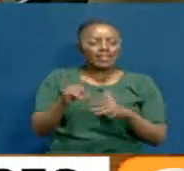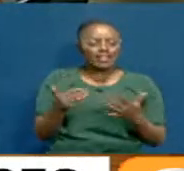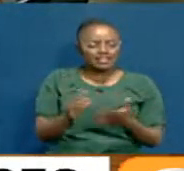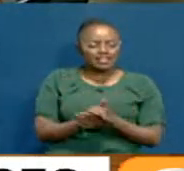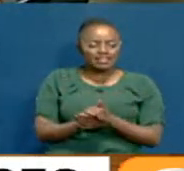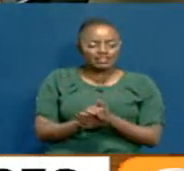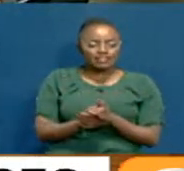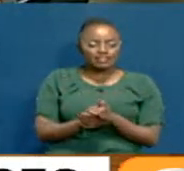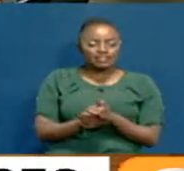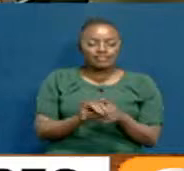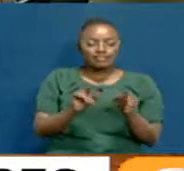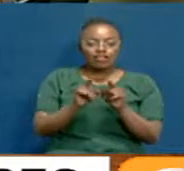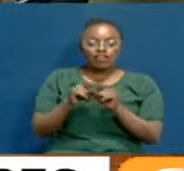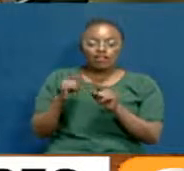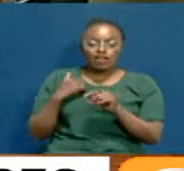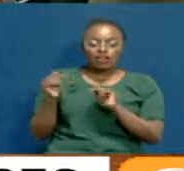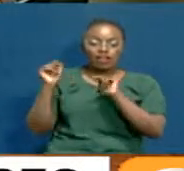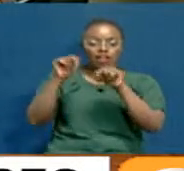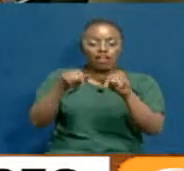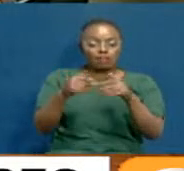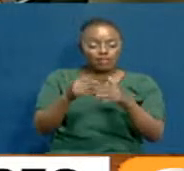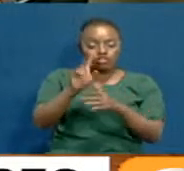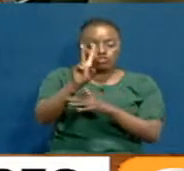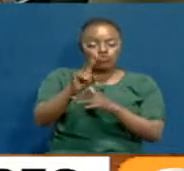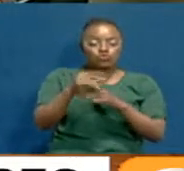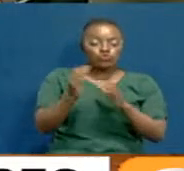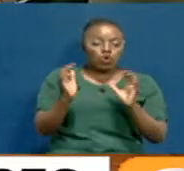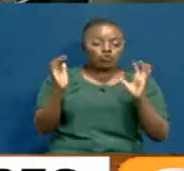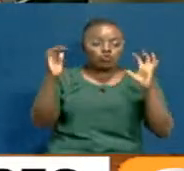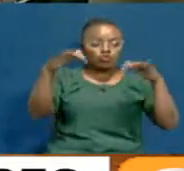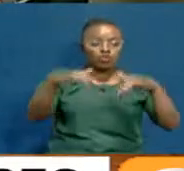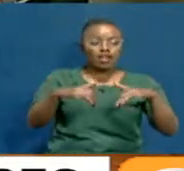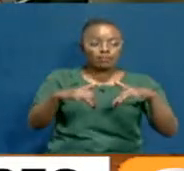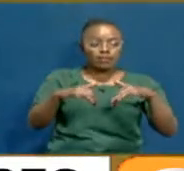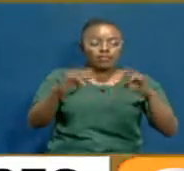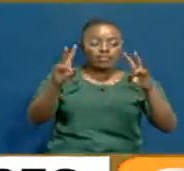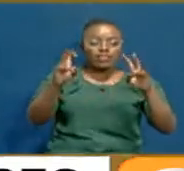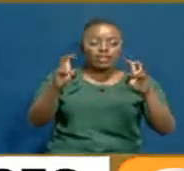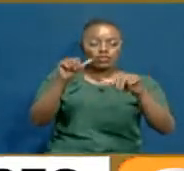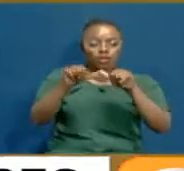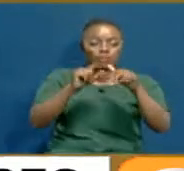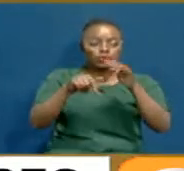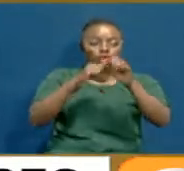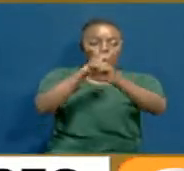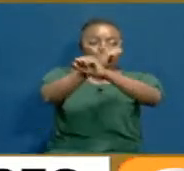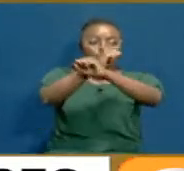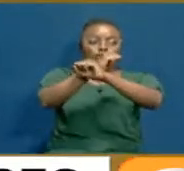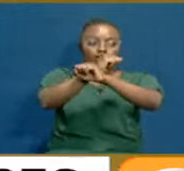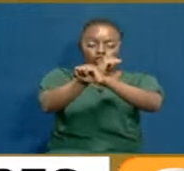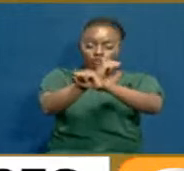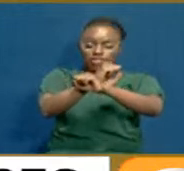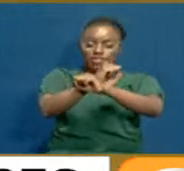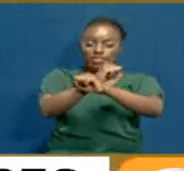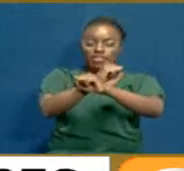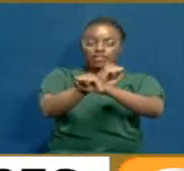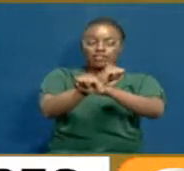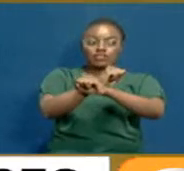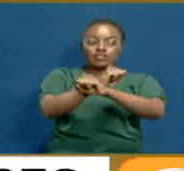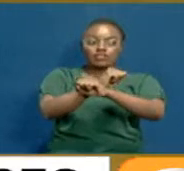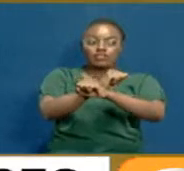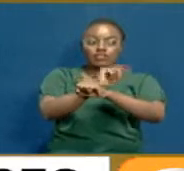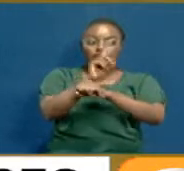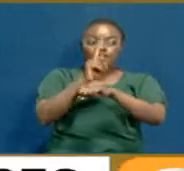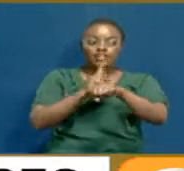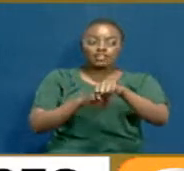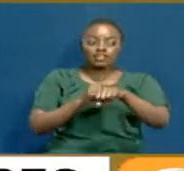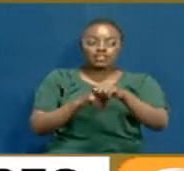come to it. Mm-hmm. I've attended two of the economic forums, mm-hmm. and the issue is basically protectionist. One way I met